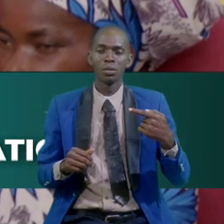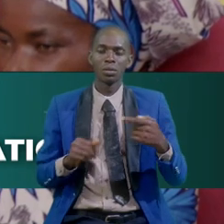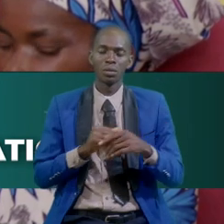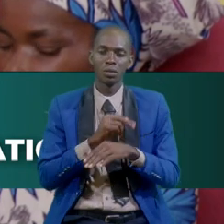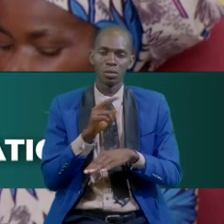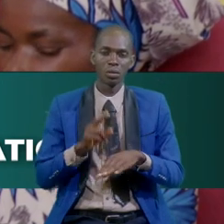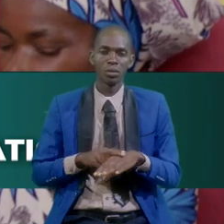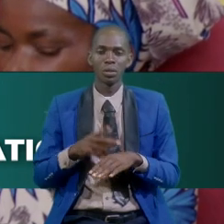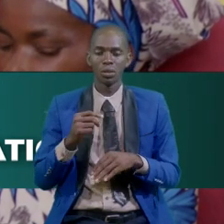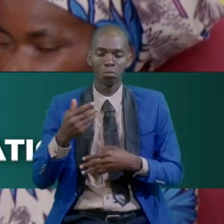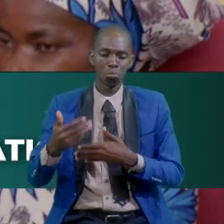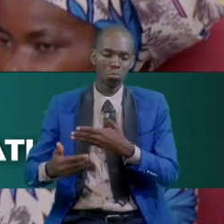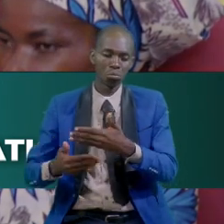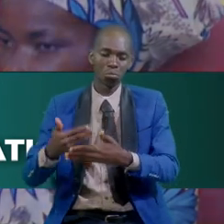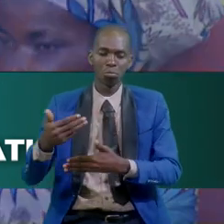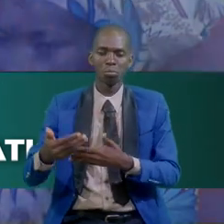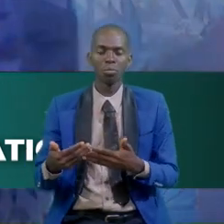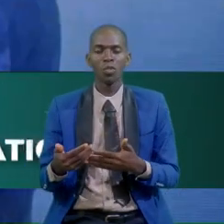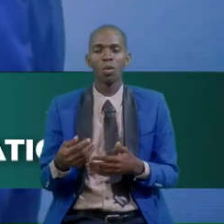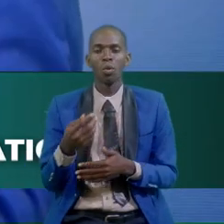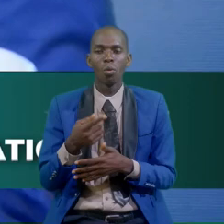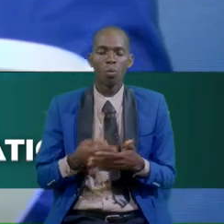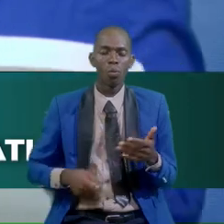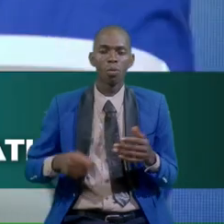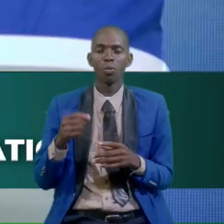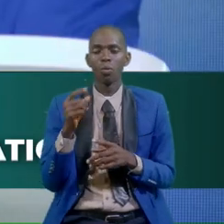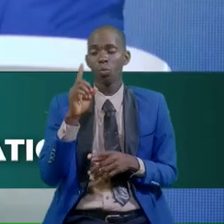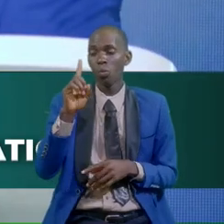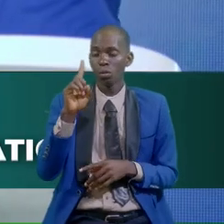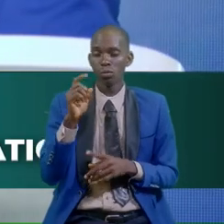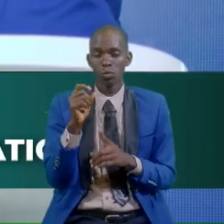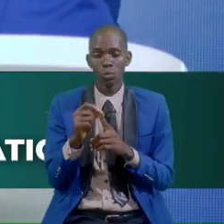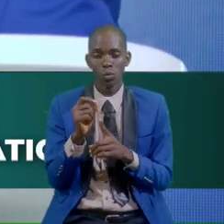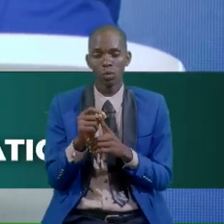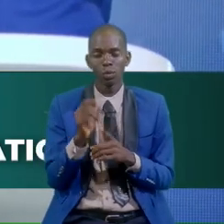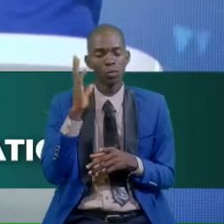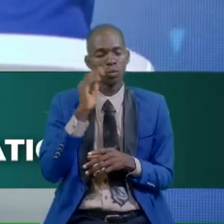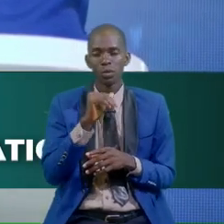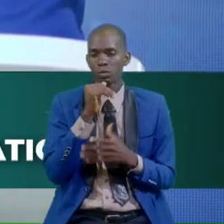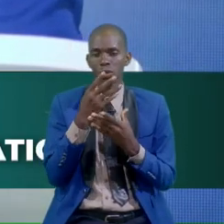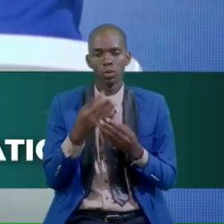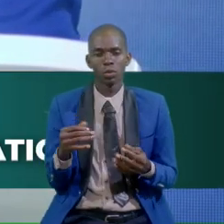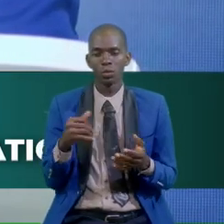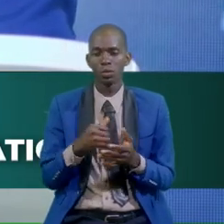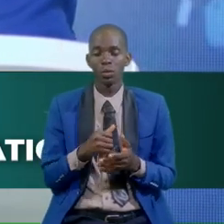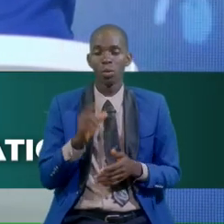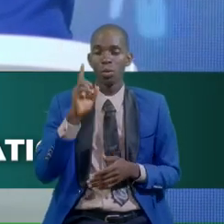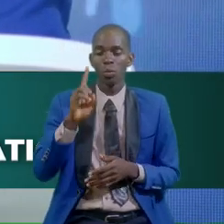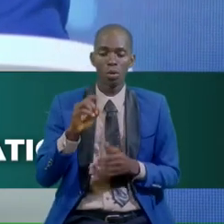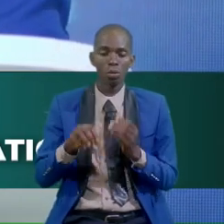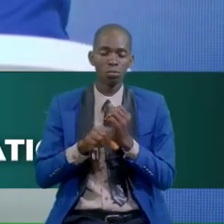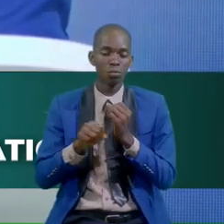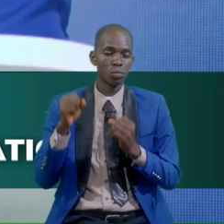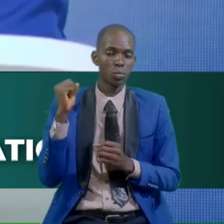return. One message may not do it. One crusade may not do it.